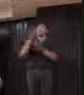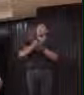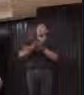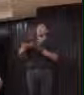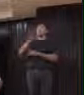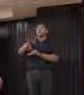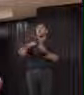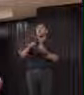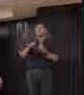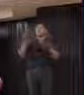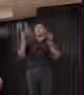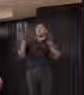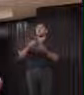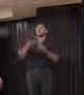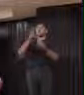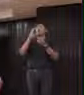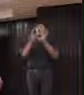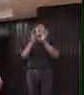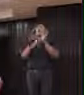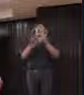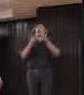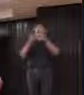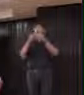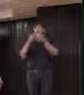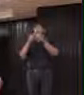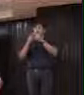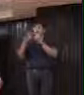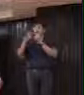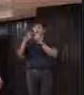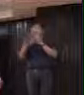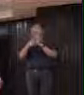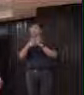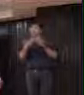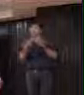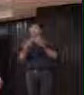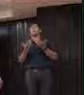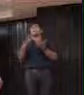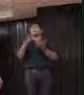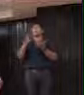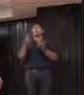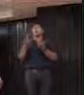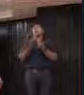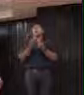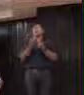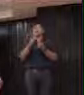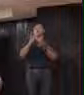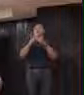new cantonment laws. I mean, the slew of laws, the speed with which they've been